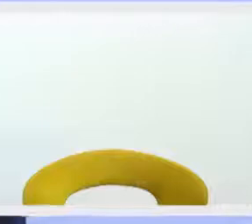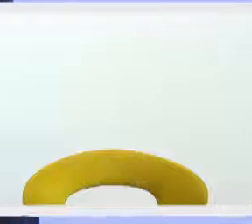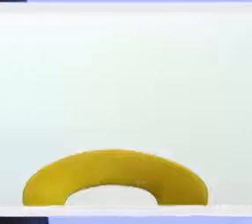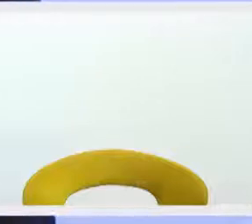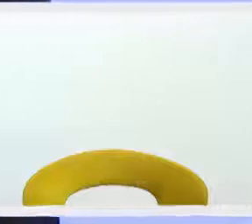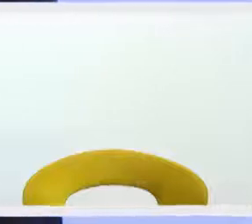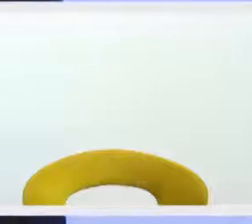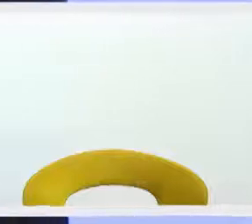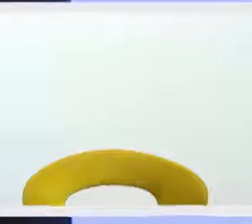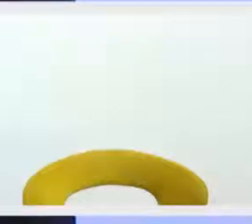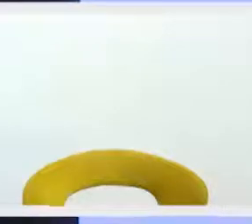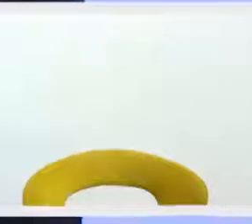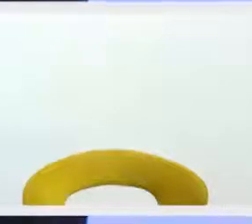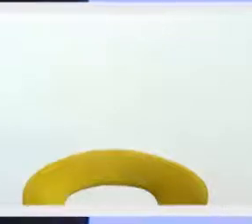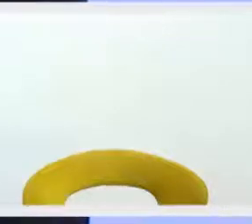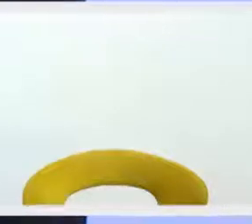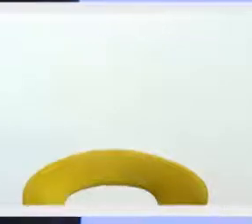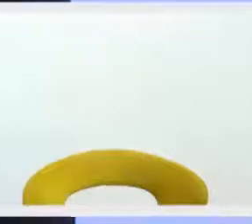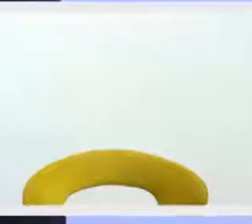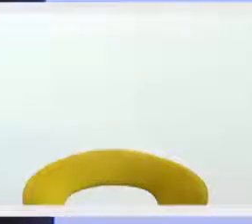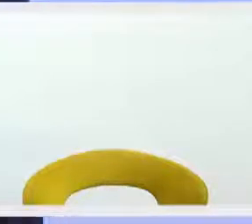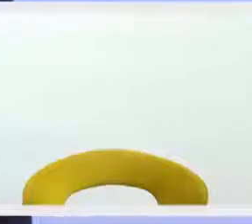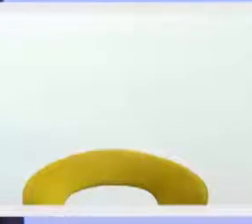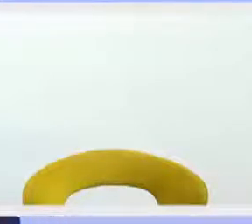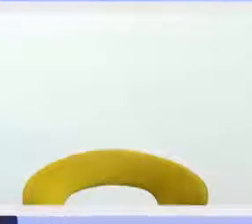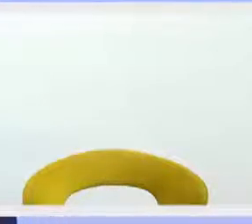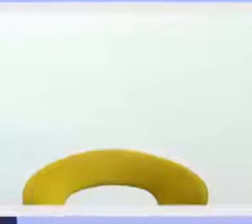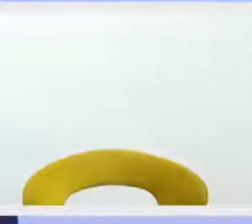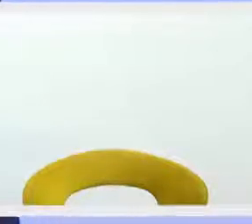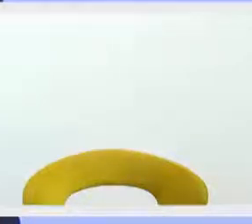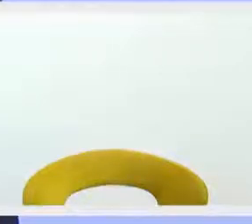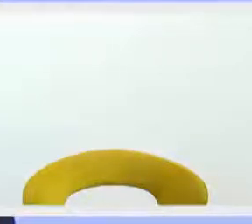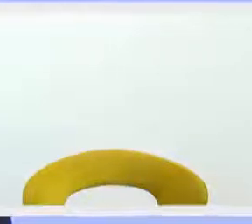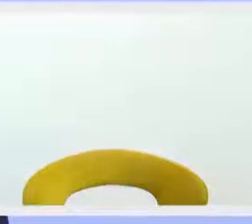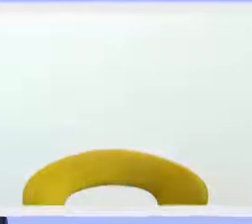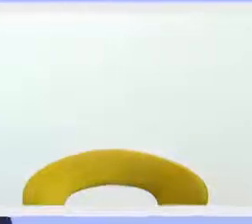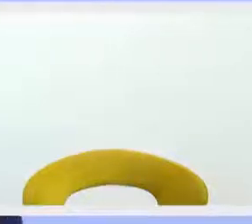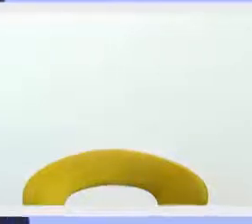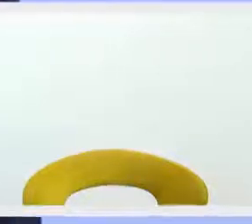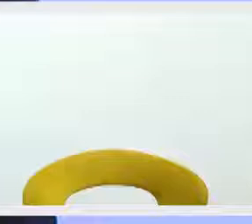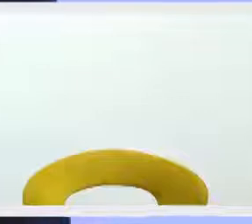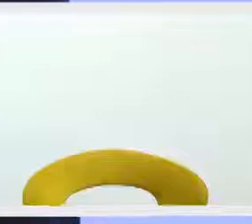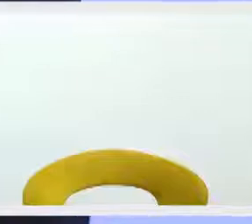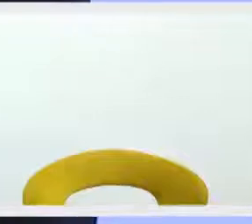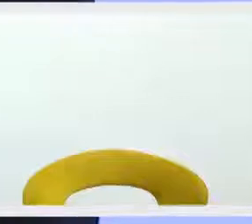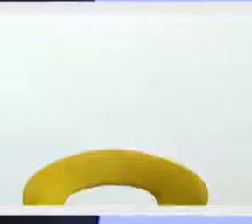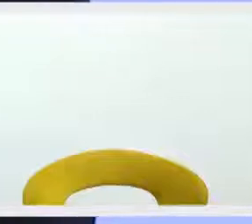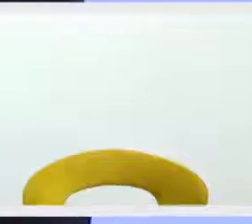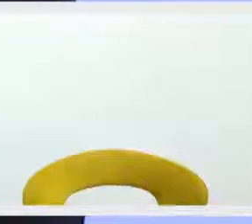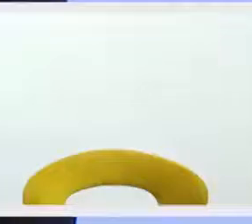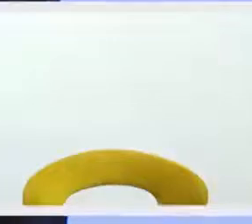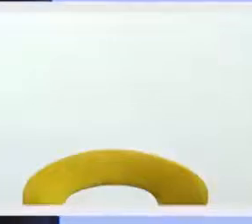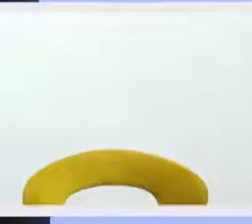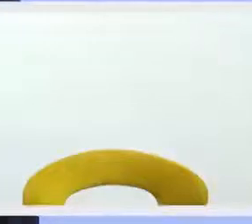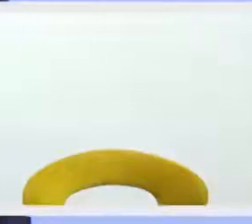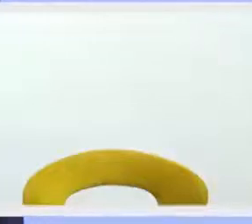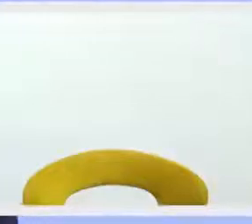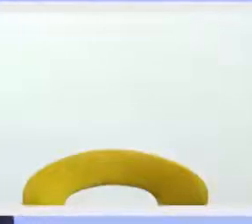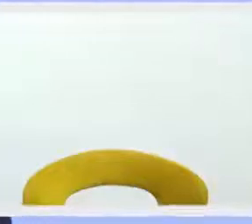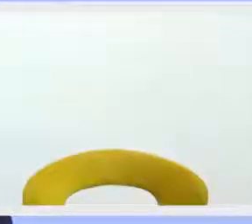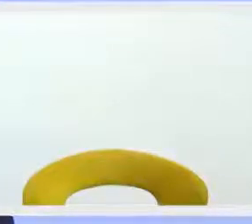demo. You can turn any of them on in the accessibility settings, and for more information, we have a link at the end of